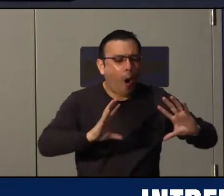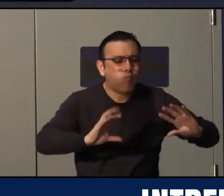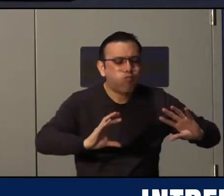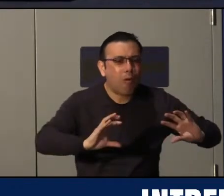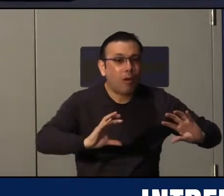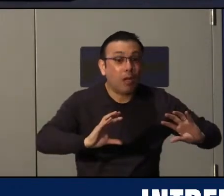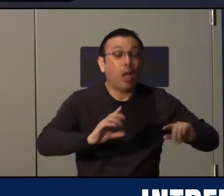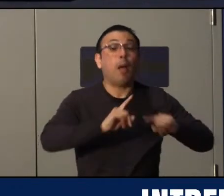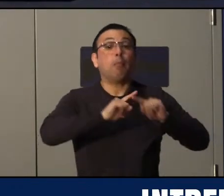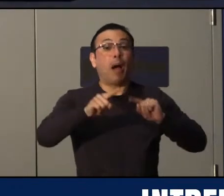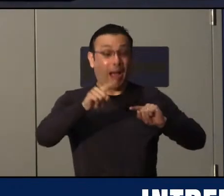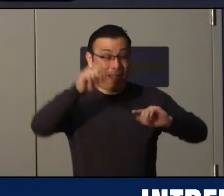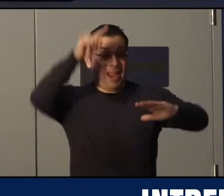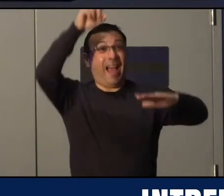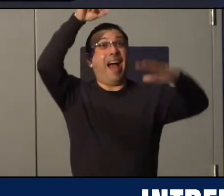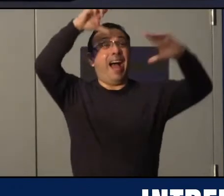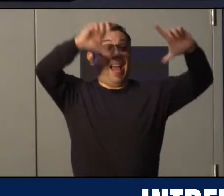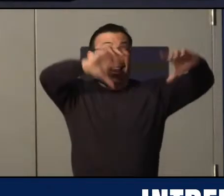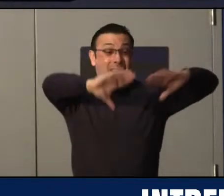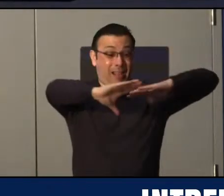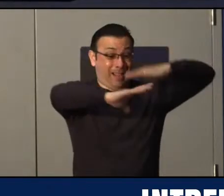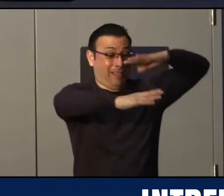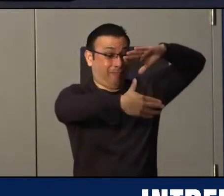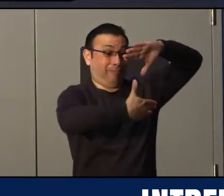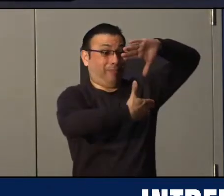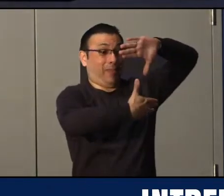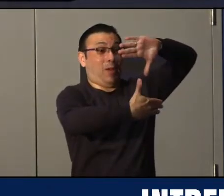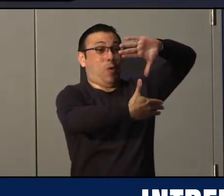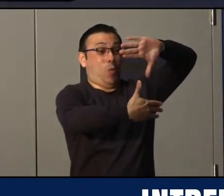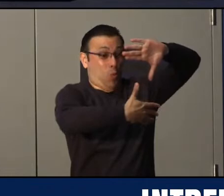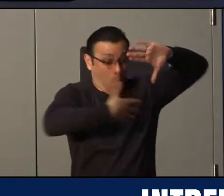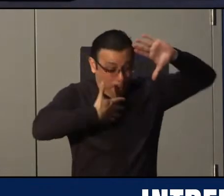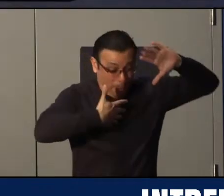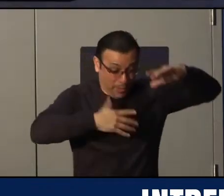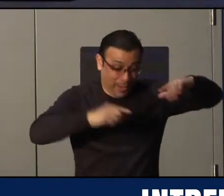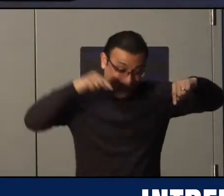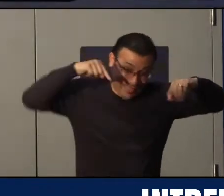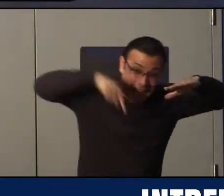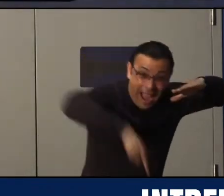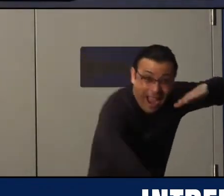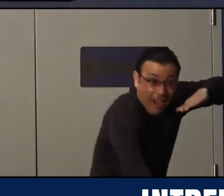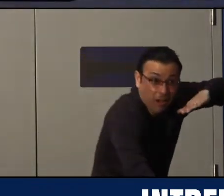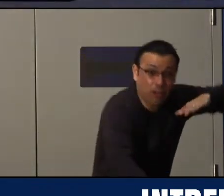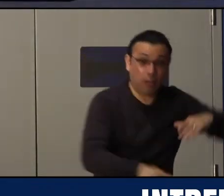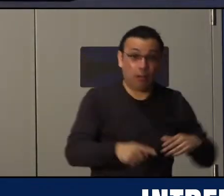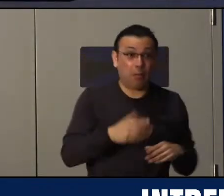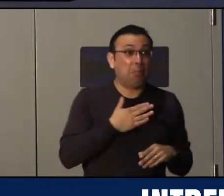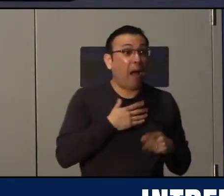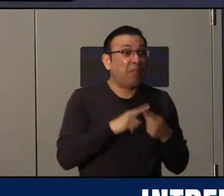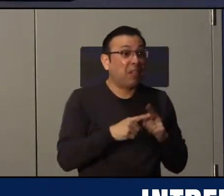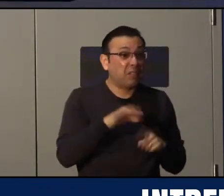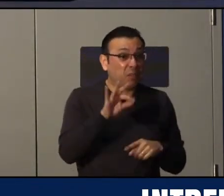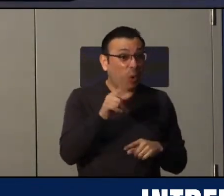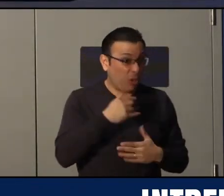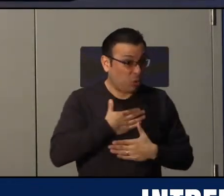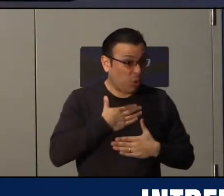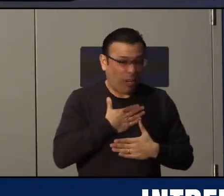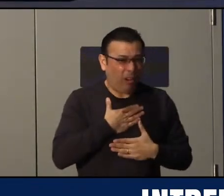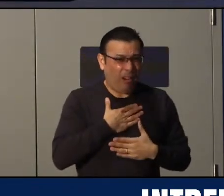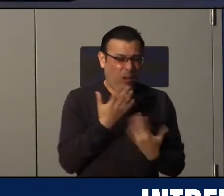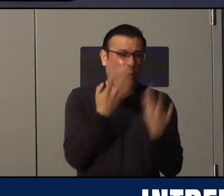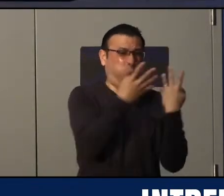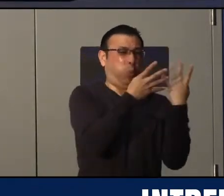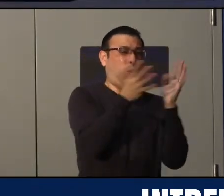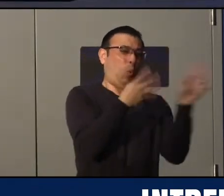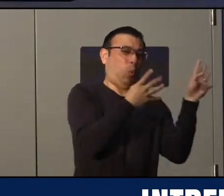not appreciating this the same way I am right now, right? Just the contrast in that gets you thinking about things a little